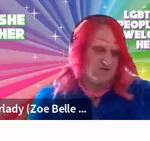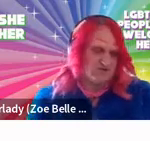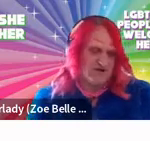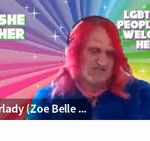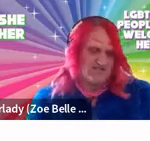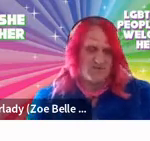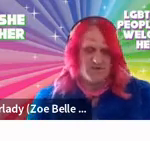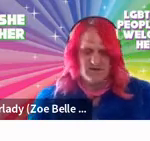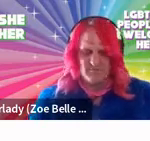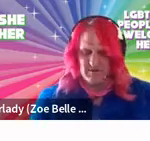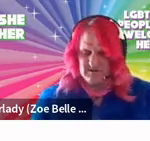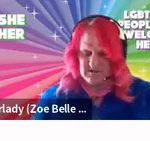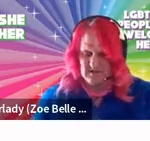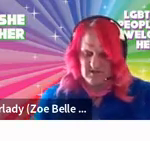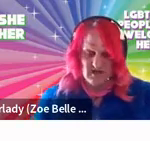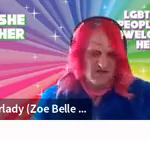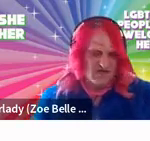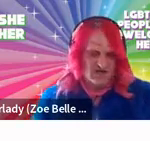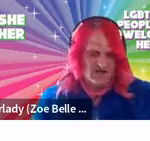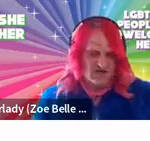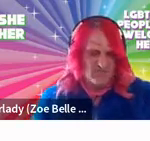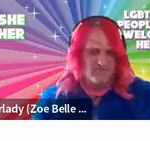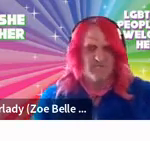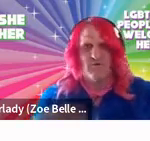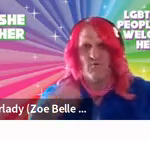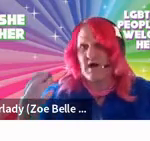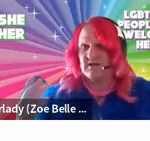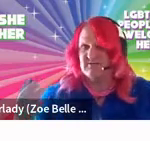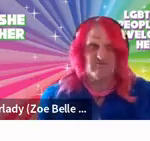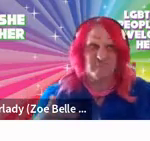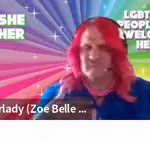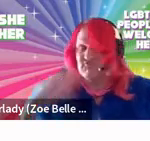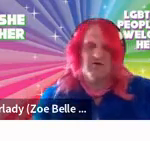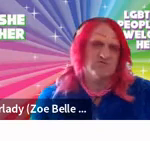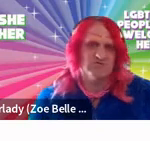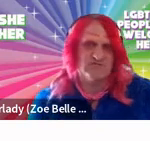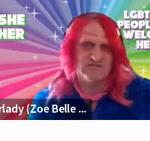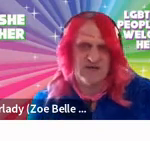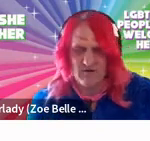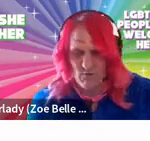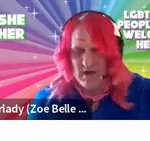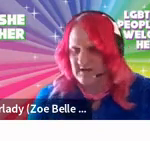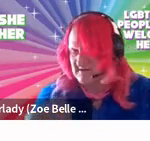trans woman or trans feminine person, and I come from a white